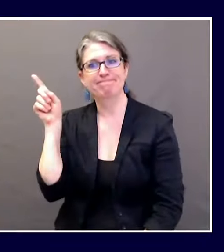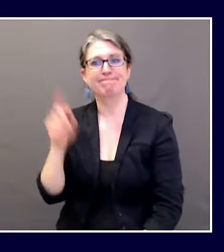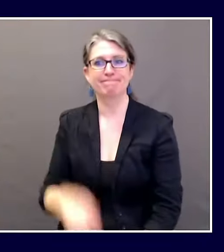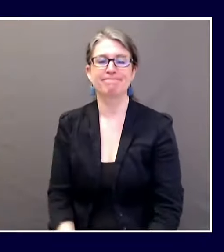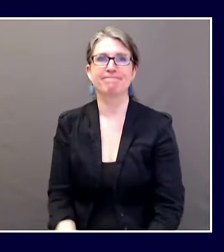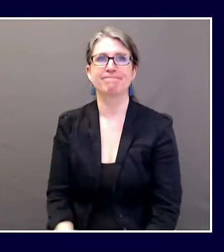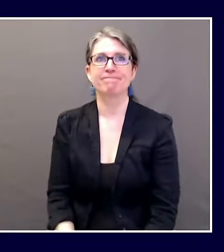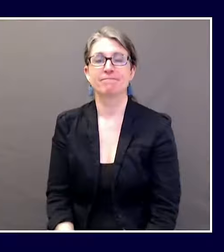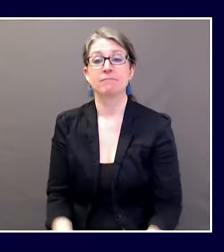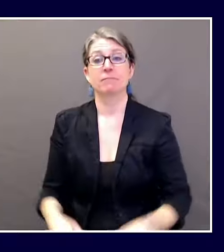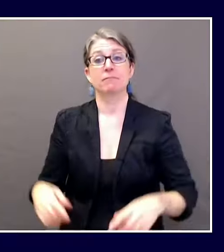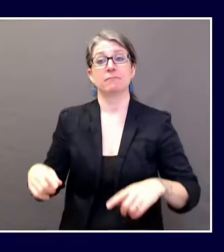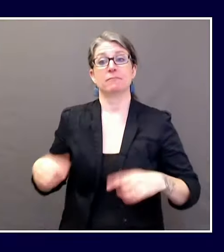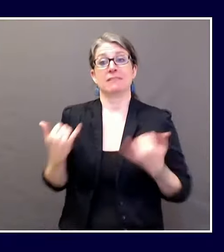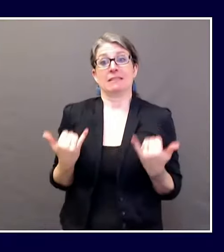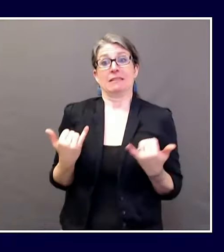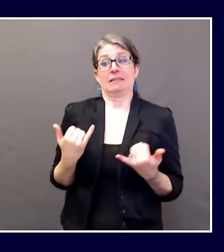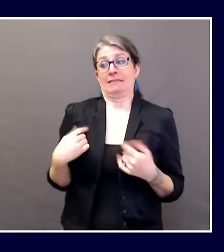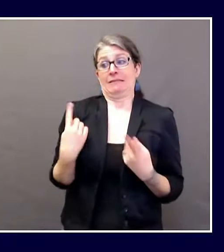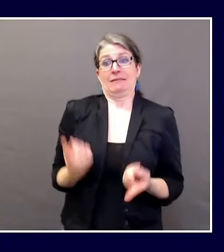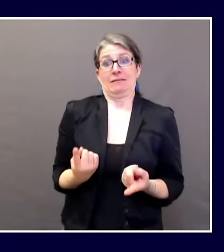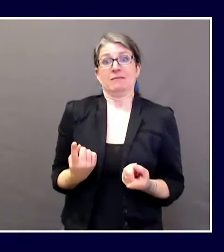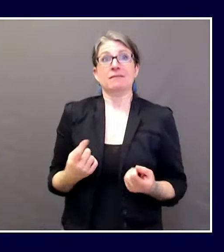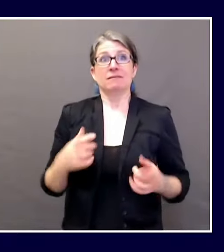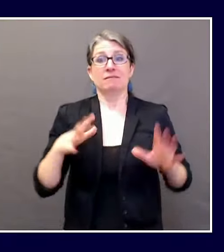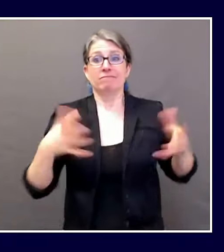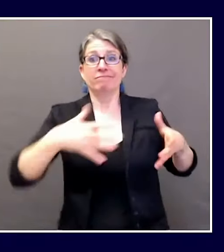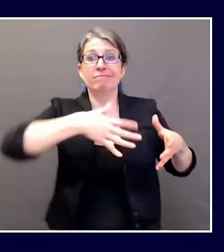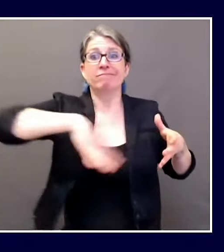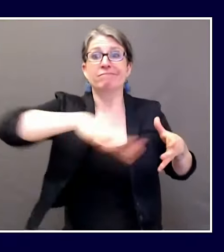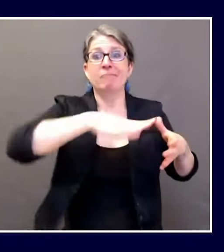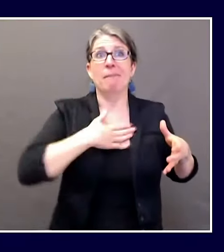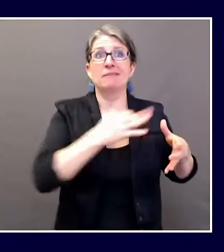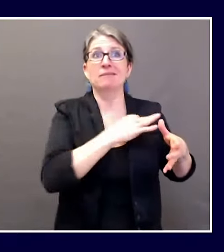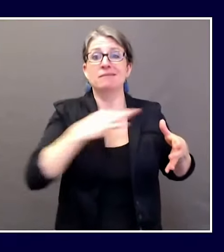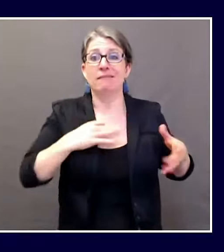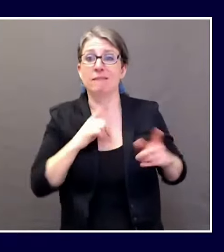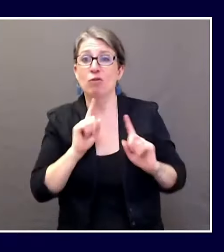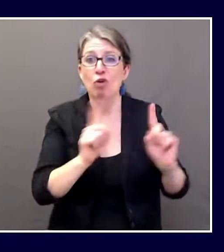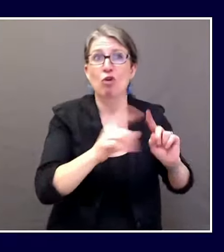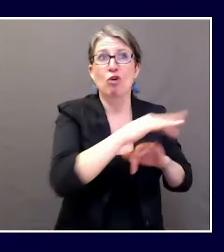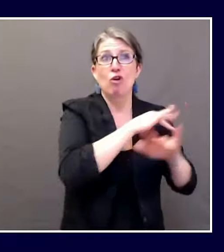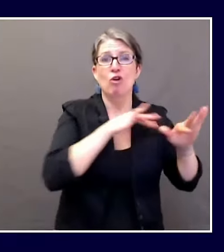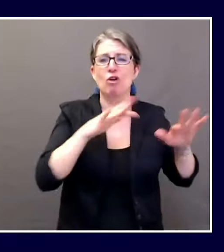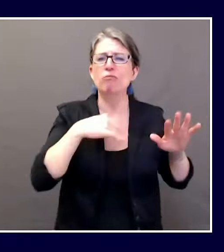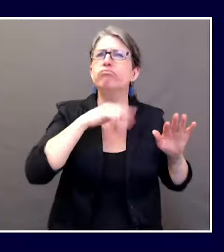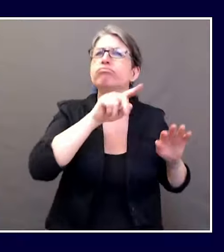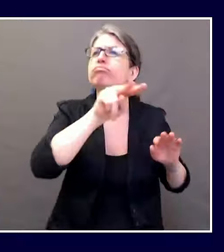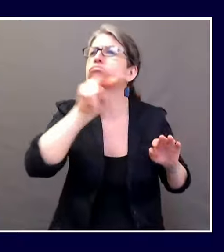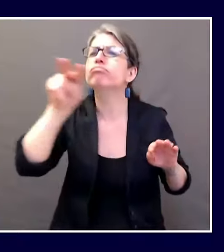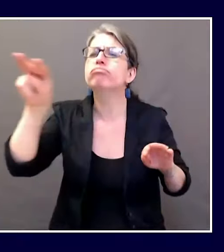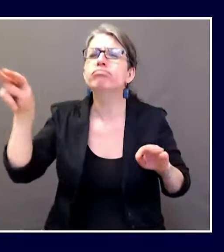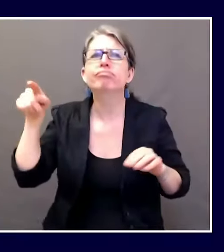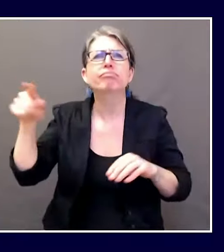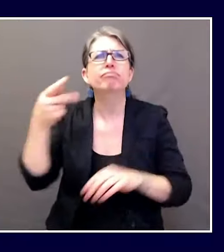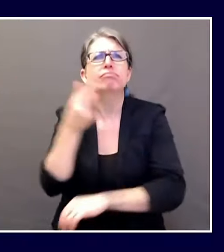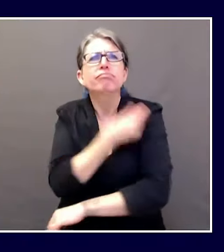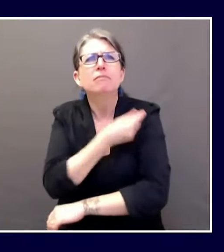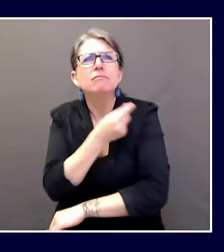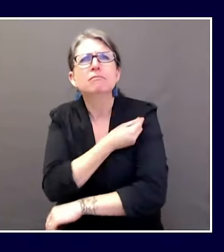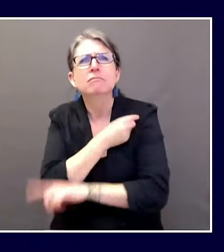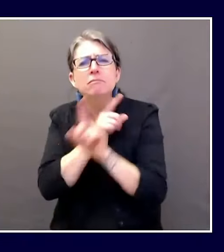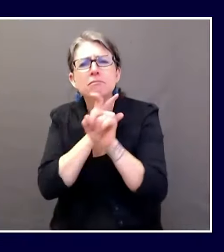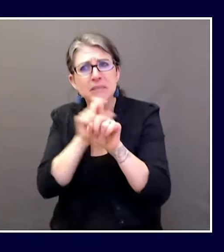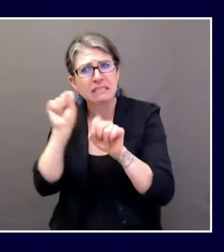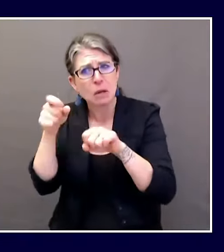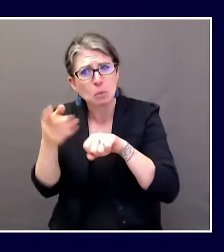with vaccine providers across the state, to ask them how much more they can be doing. If they're doing 20 a day, what can they